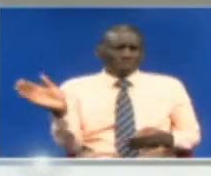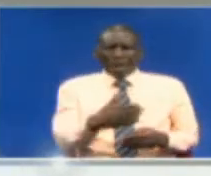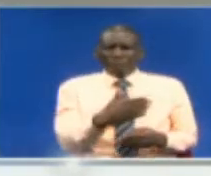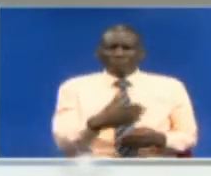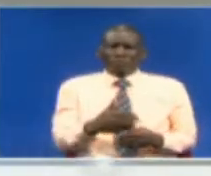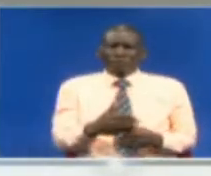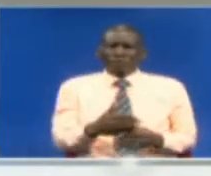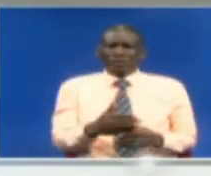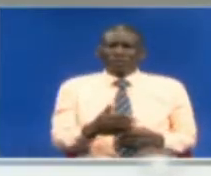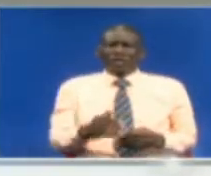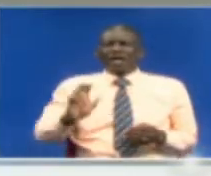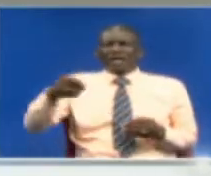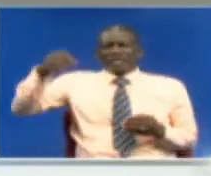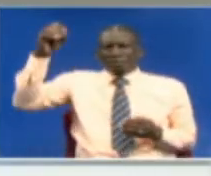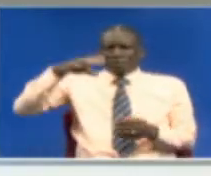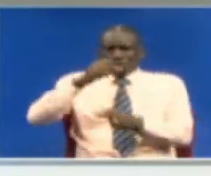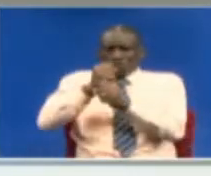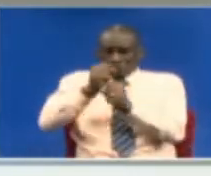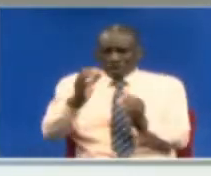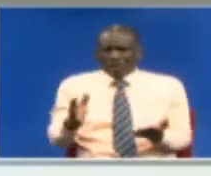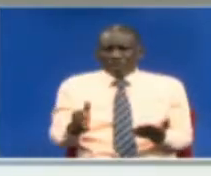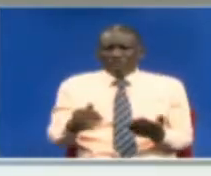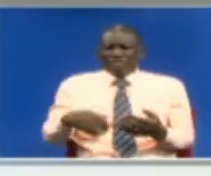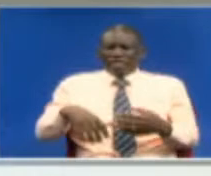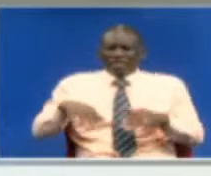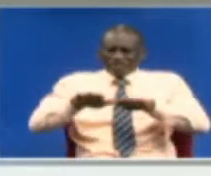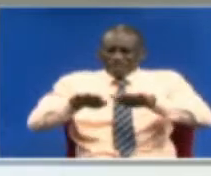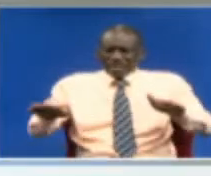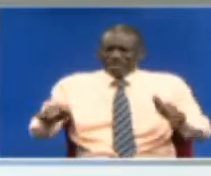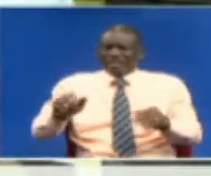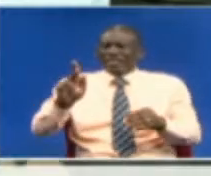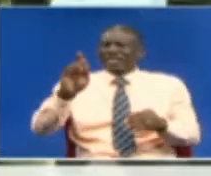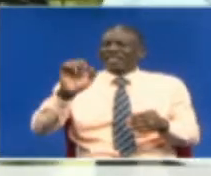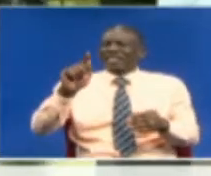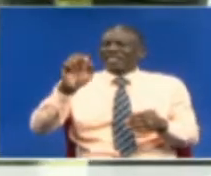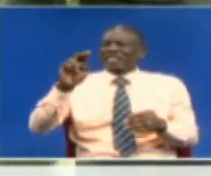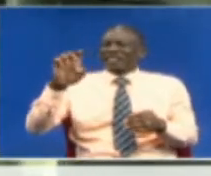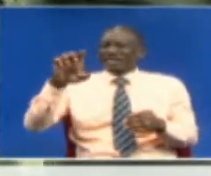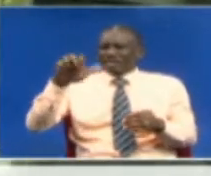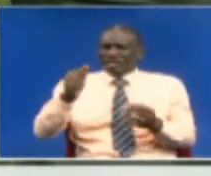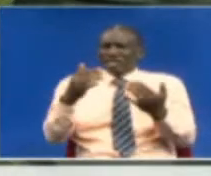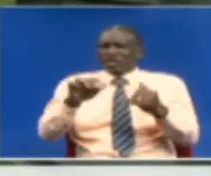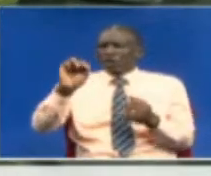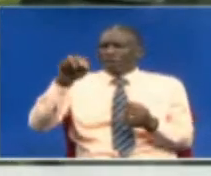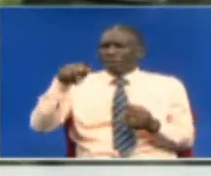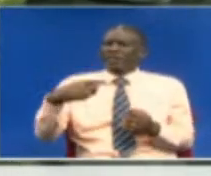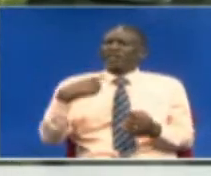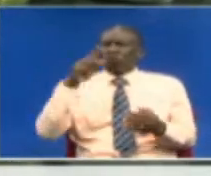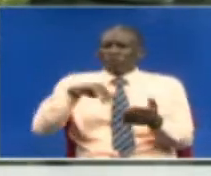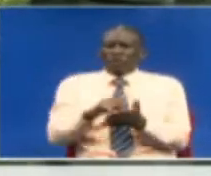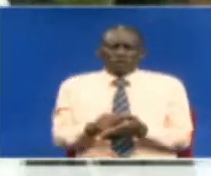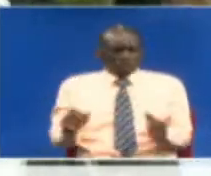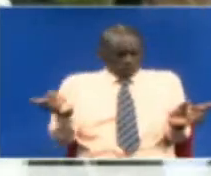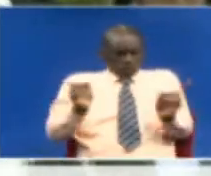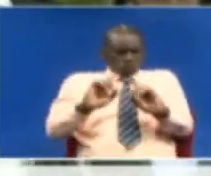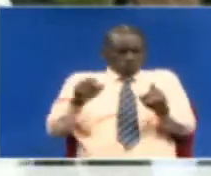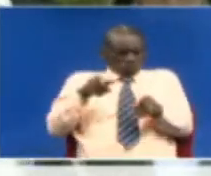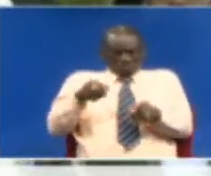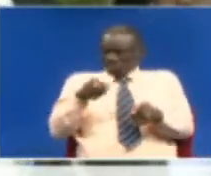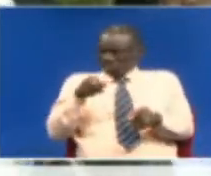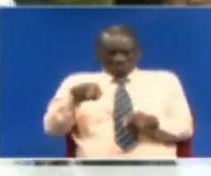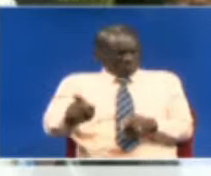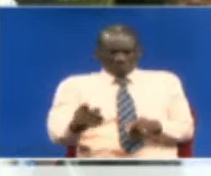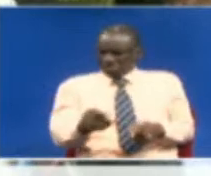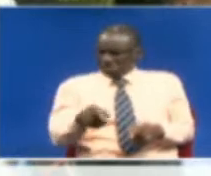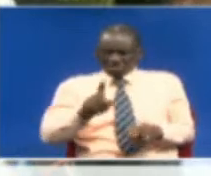visibly helpless Kenya Power employee at his farm in Kitengela. But now the MP says it wasn't me. What did